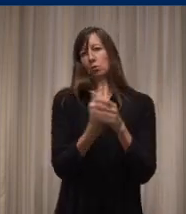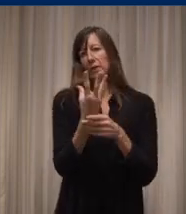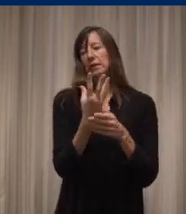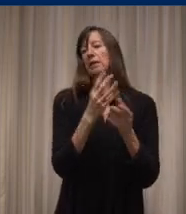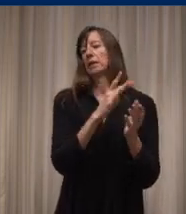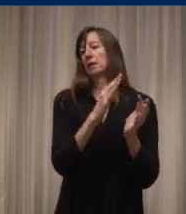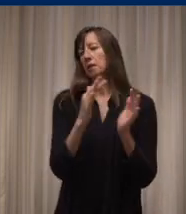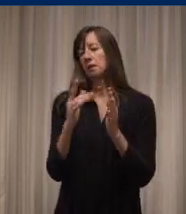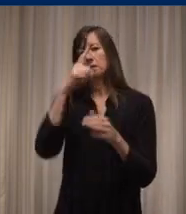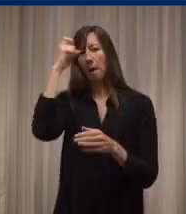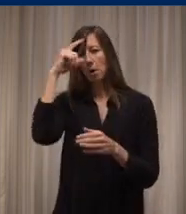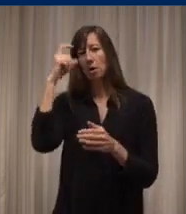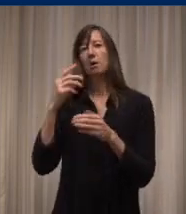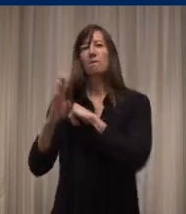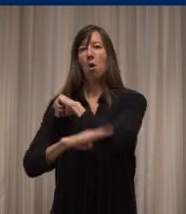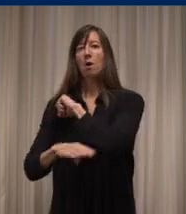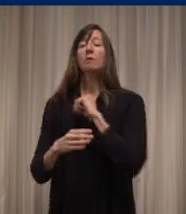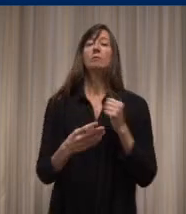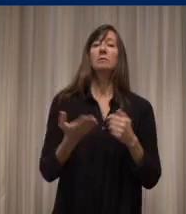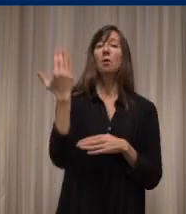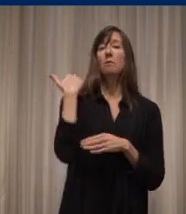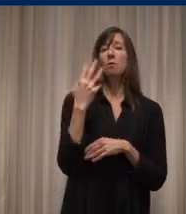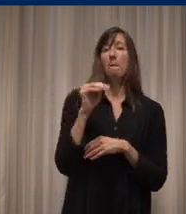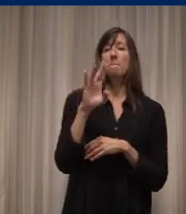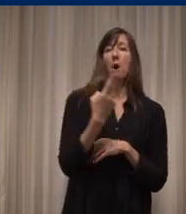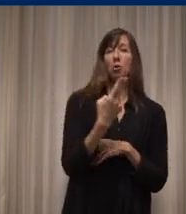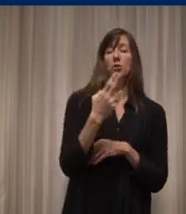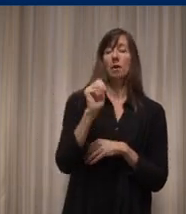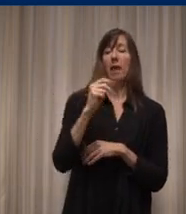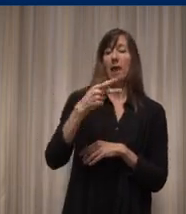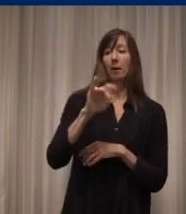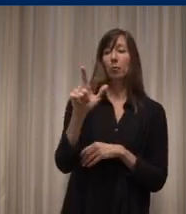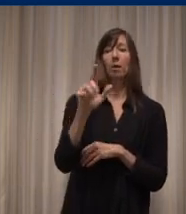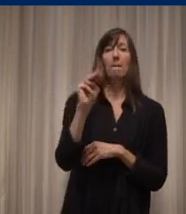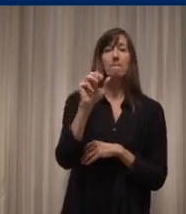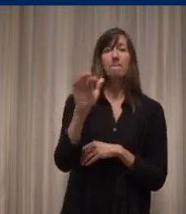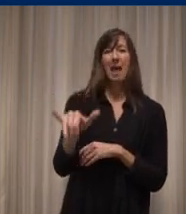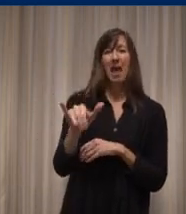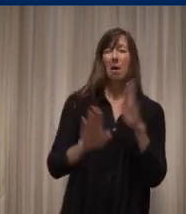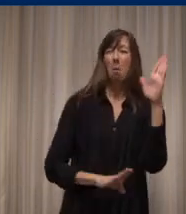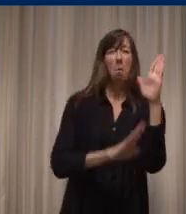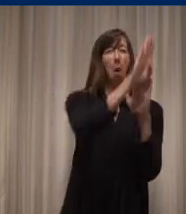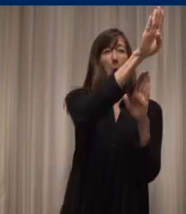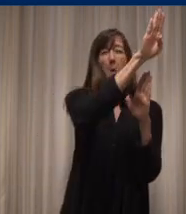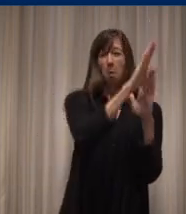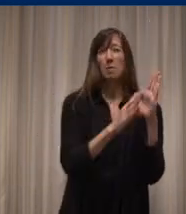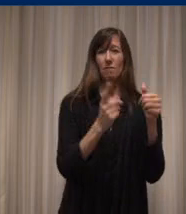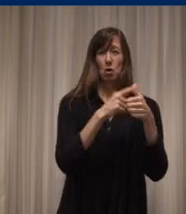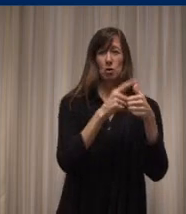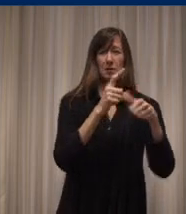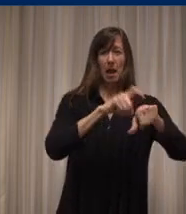first wave, which happened through March and into April, May. We did what we needed to do to get that in